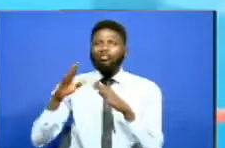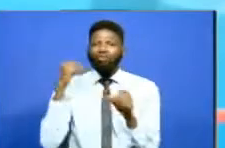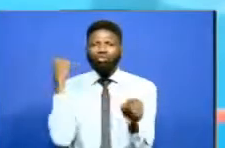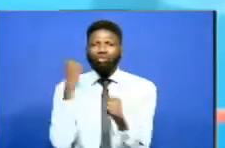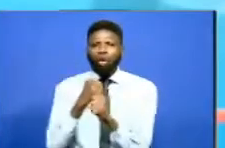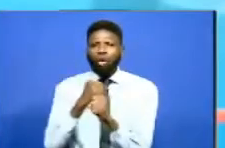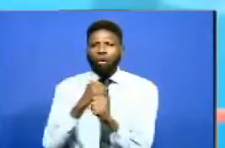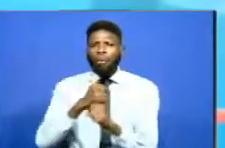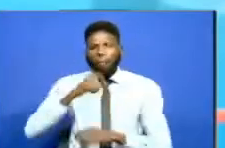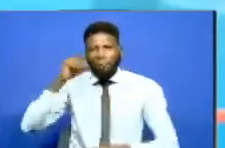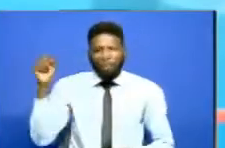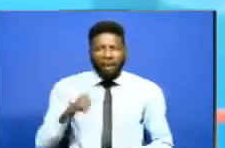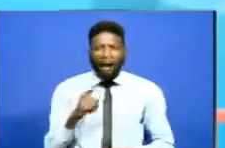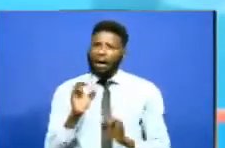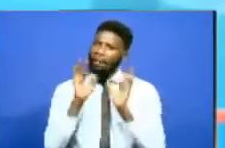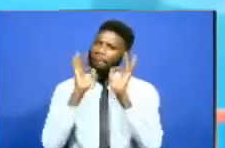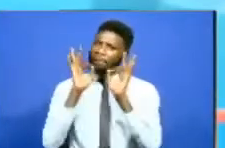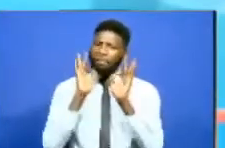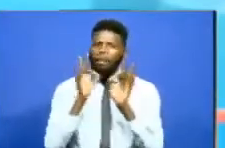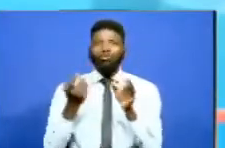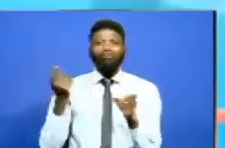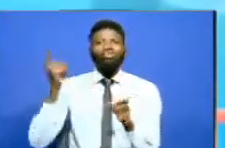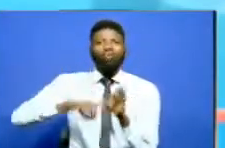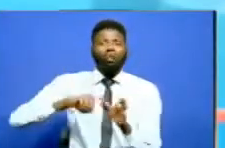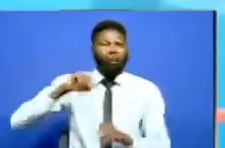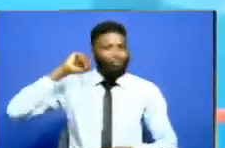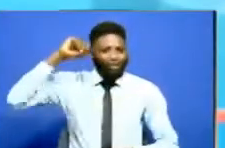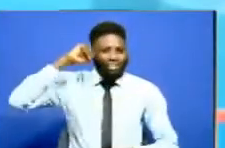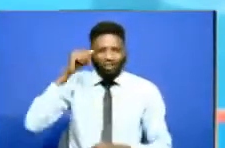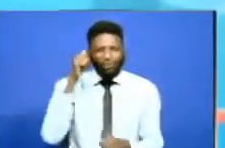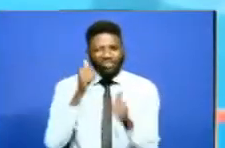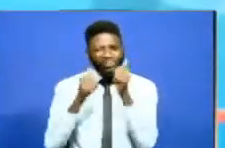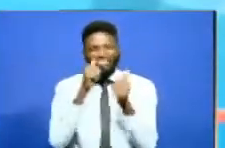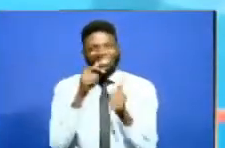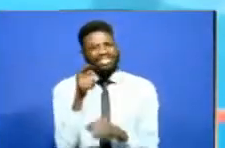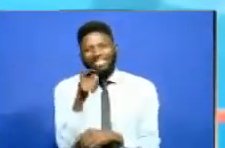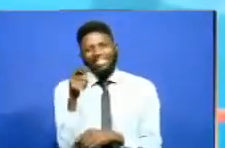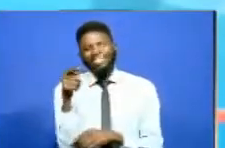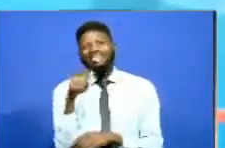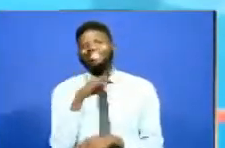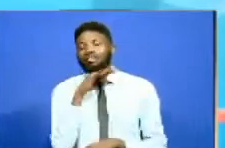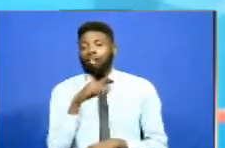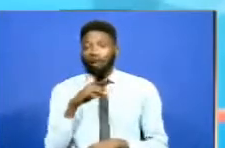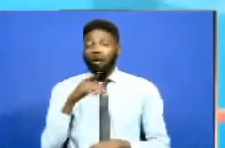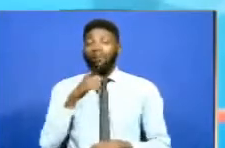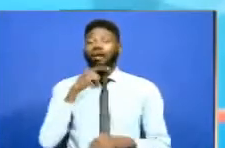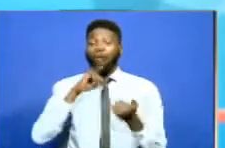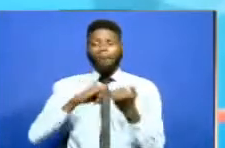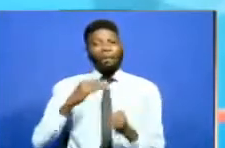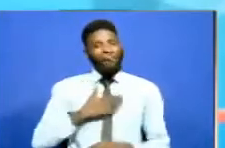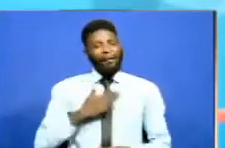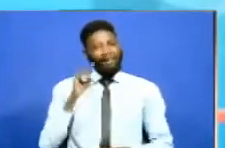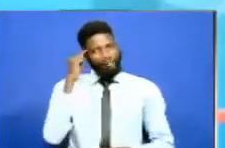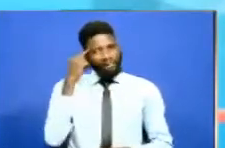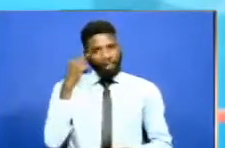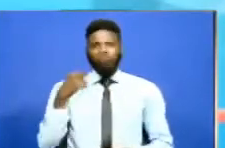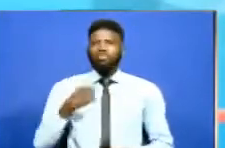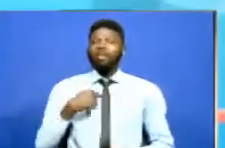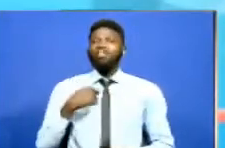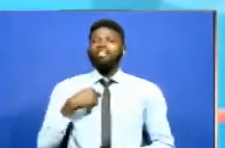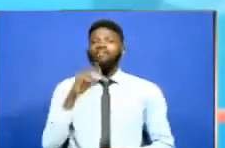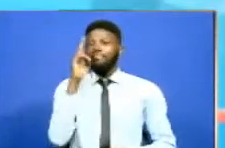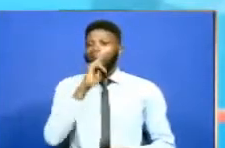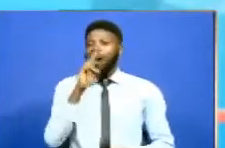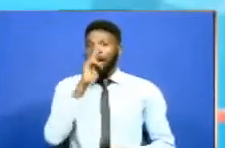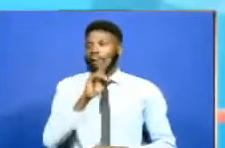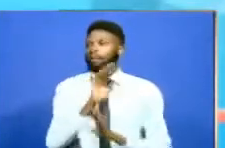to go into dirty politics. Including my own husband, at some stage he thought I was really kidding. But you